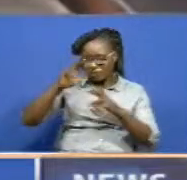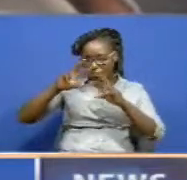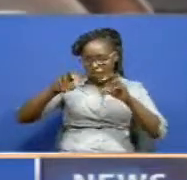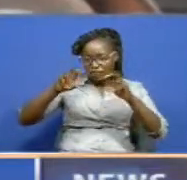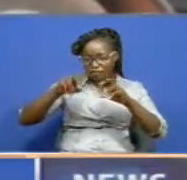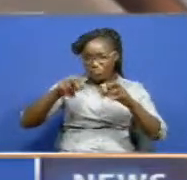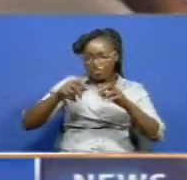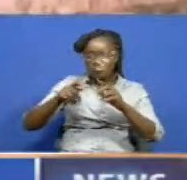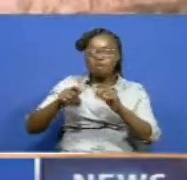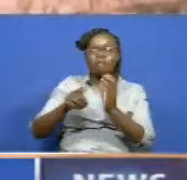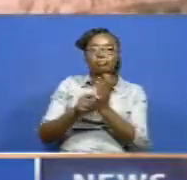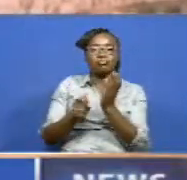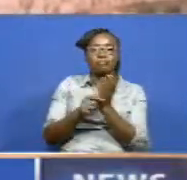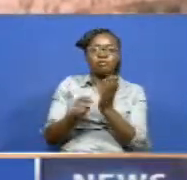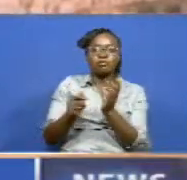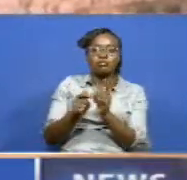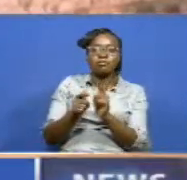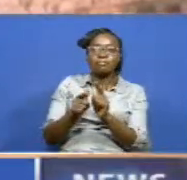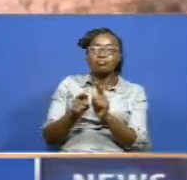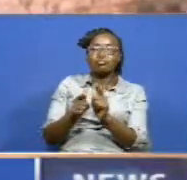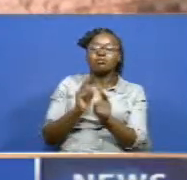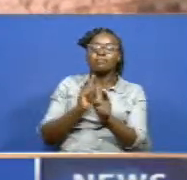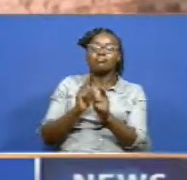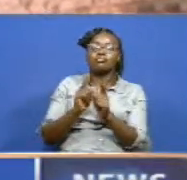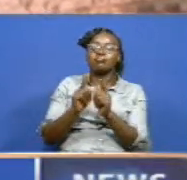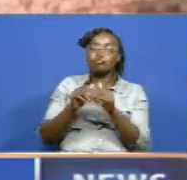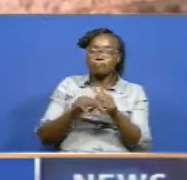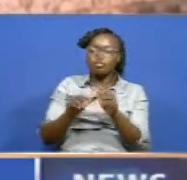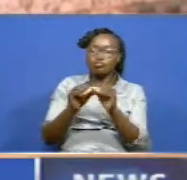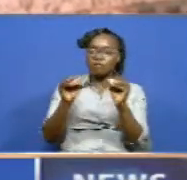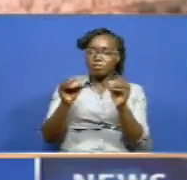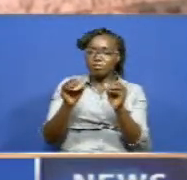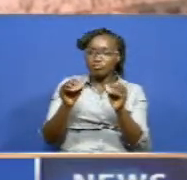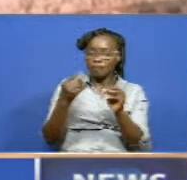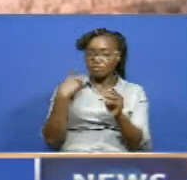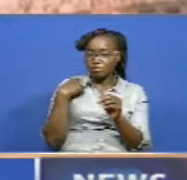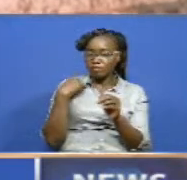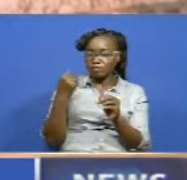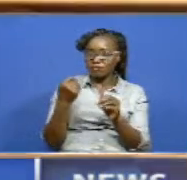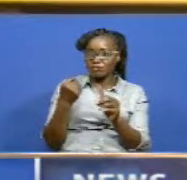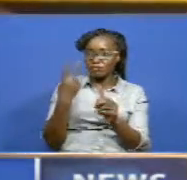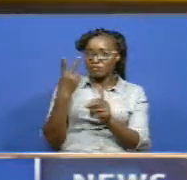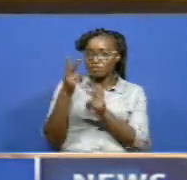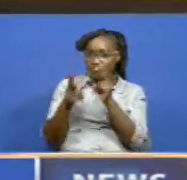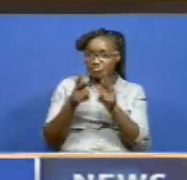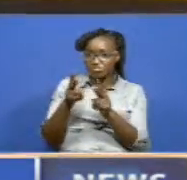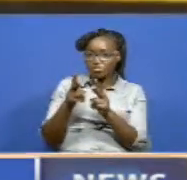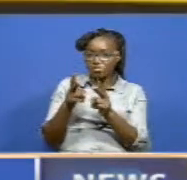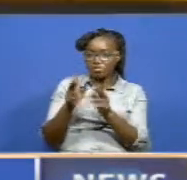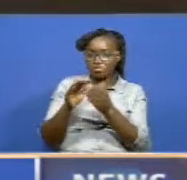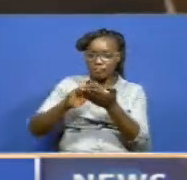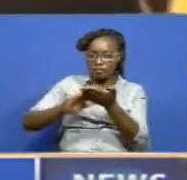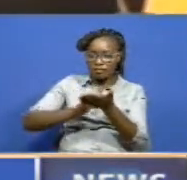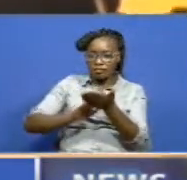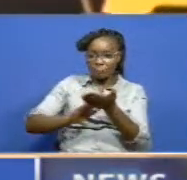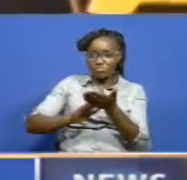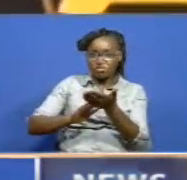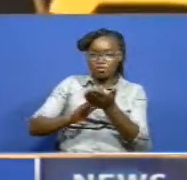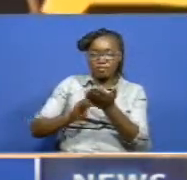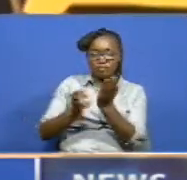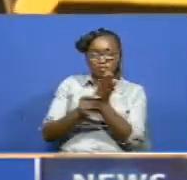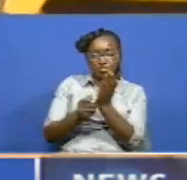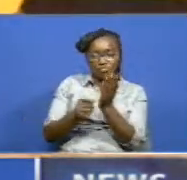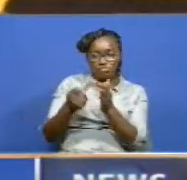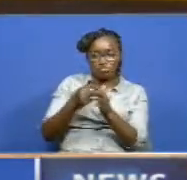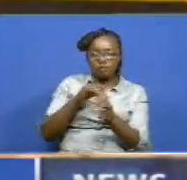maize importation on food safety concerns. The latest incidents involve impounding of 22 trucks carrying maize from Uganda that have been